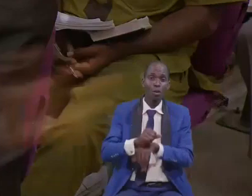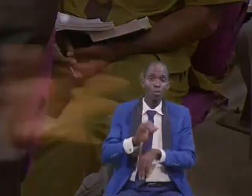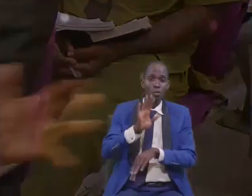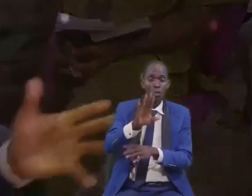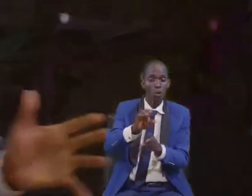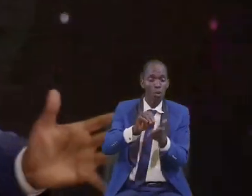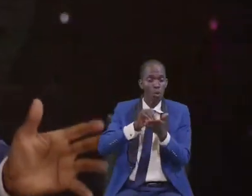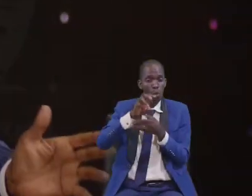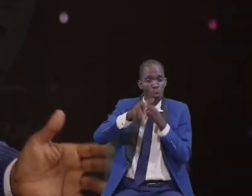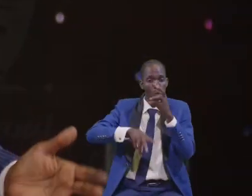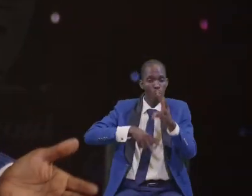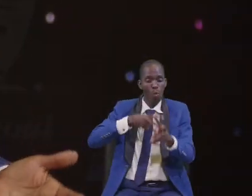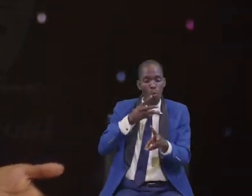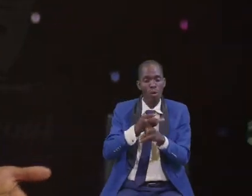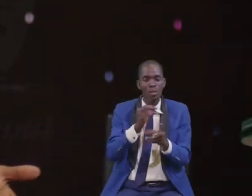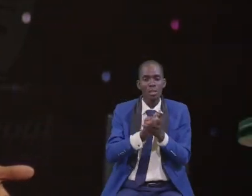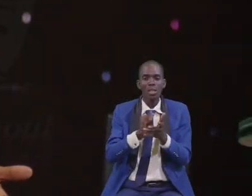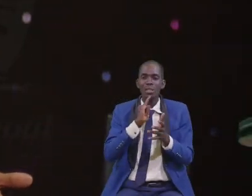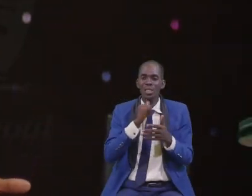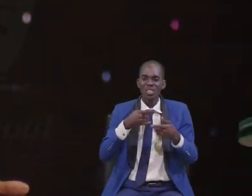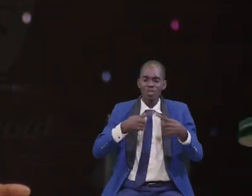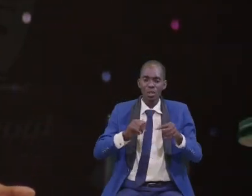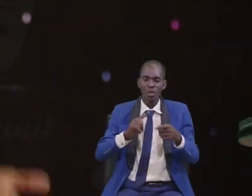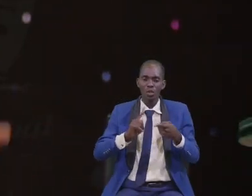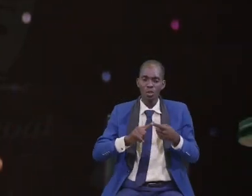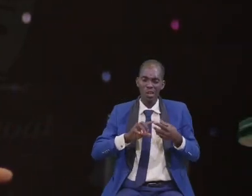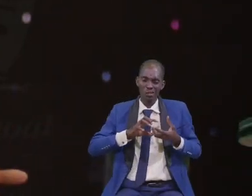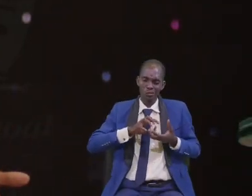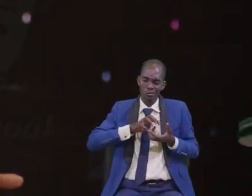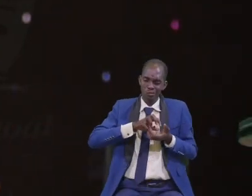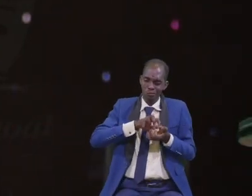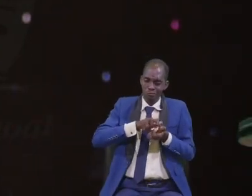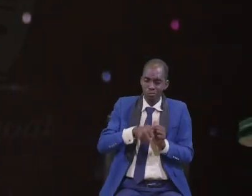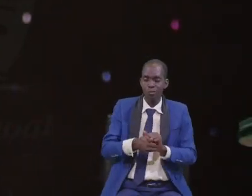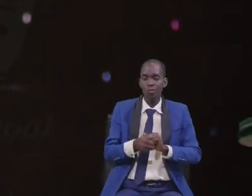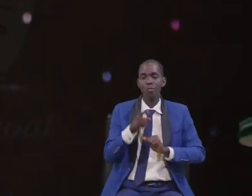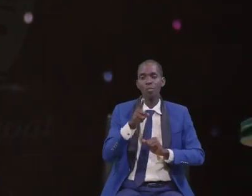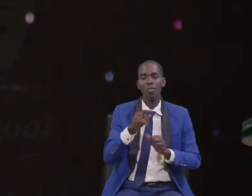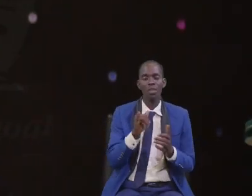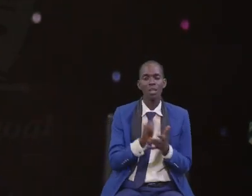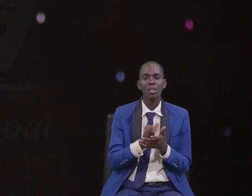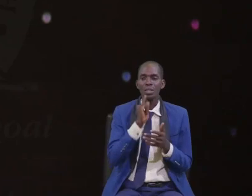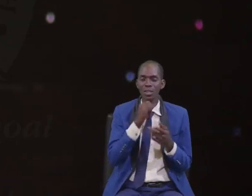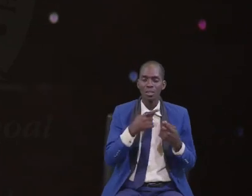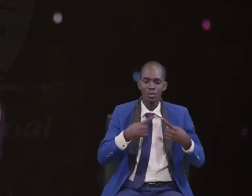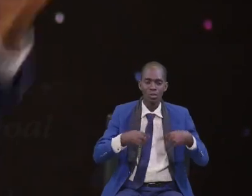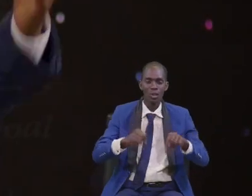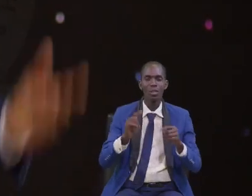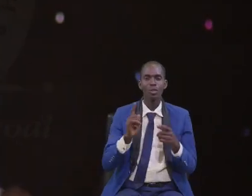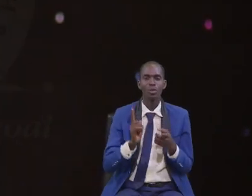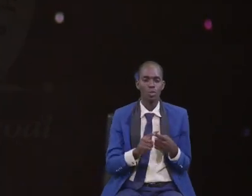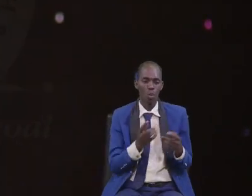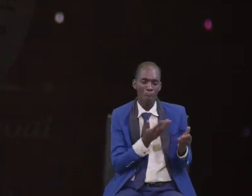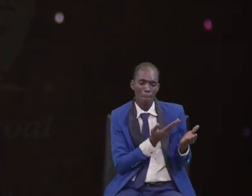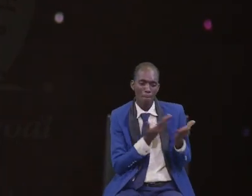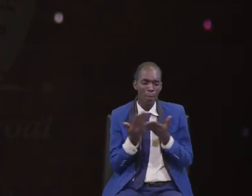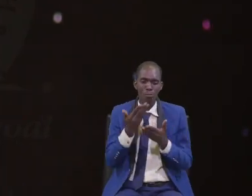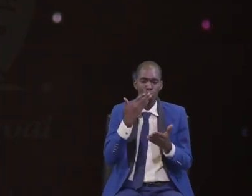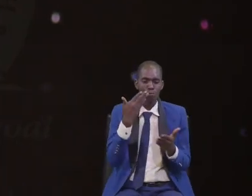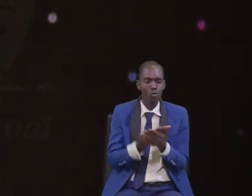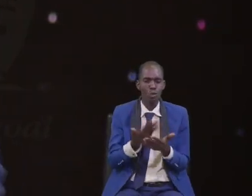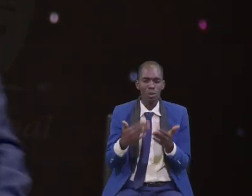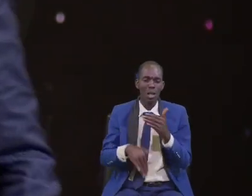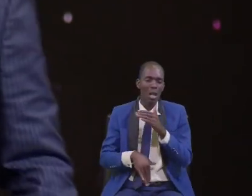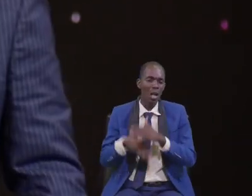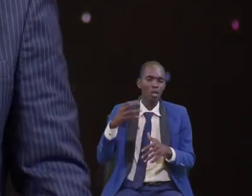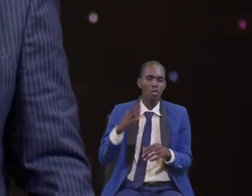to press you up and that may try to soak you in and get the good thing out of you.